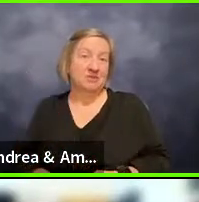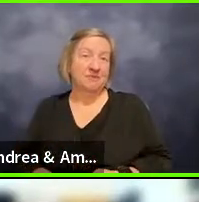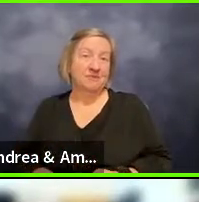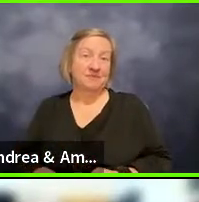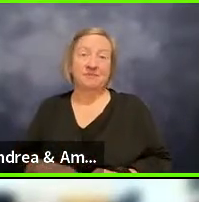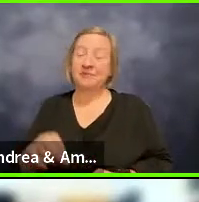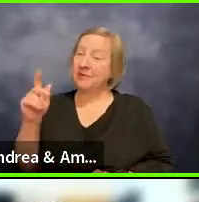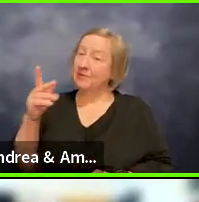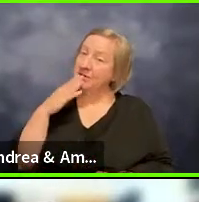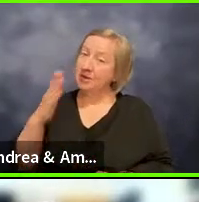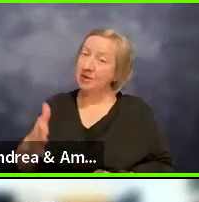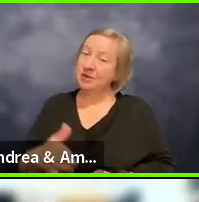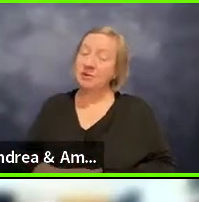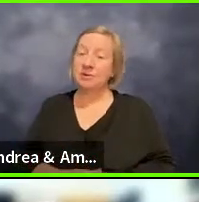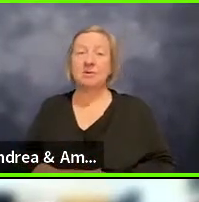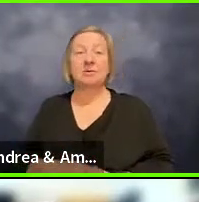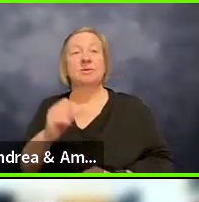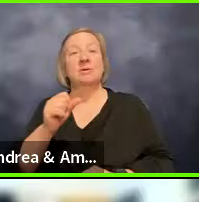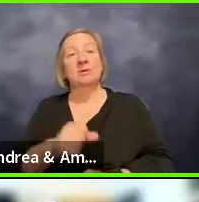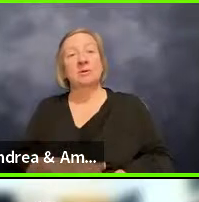Okay, thank you. Yep.